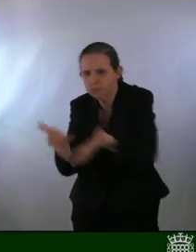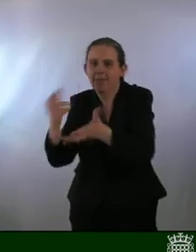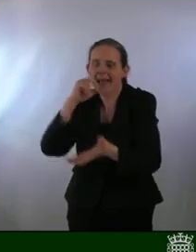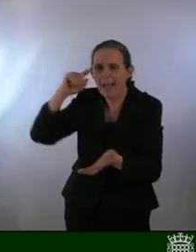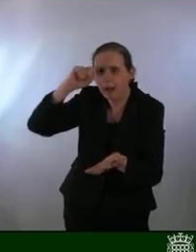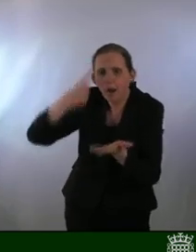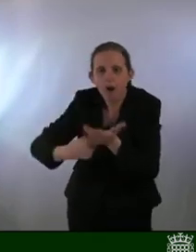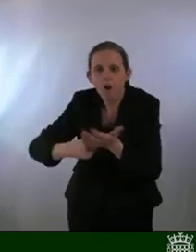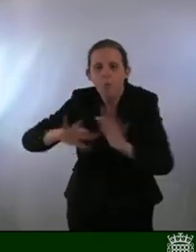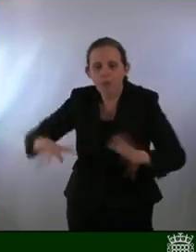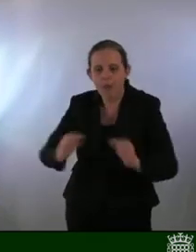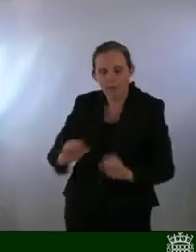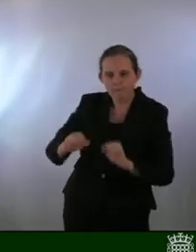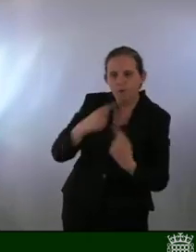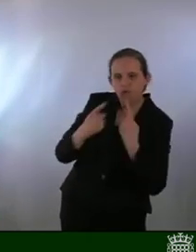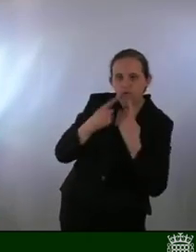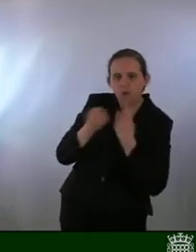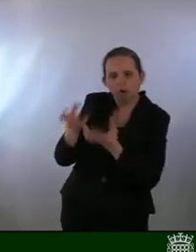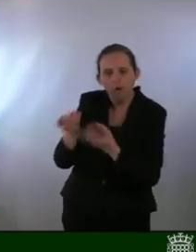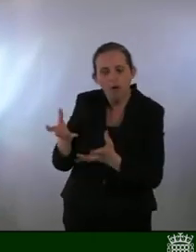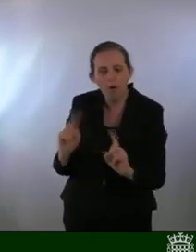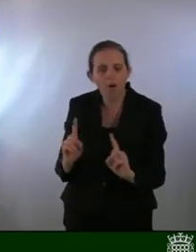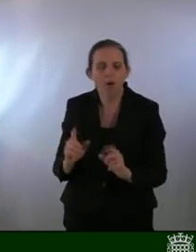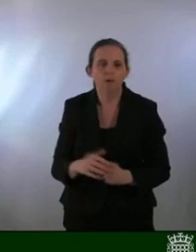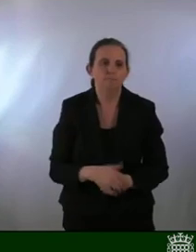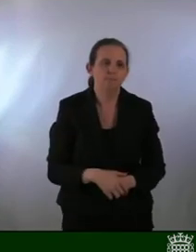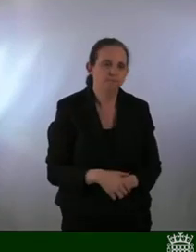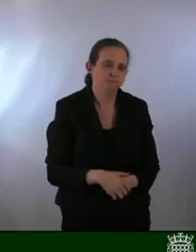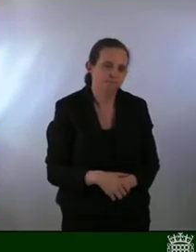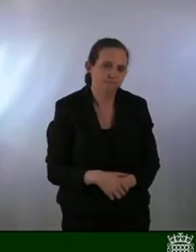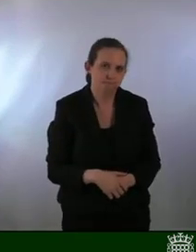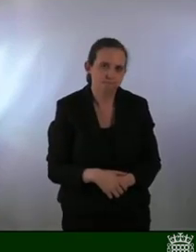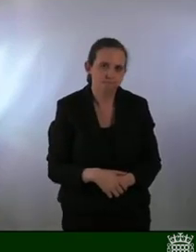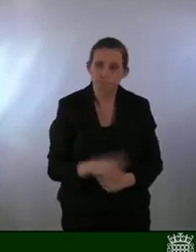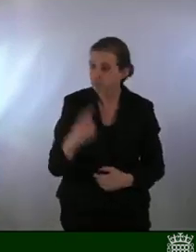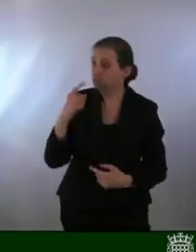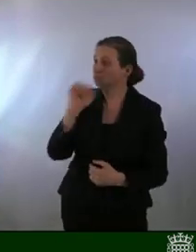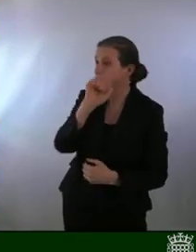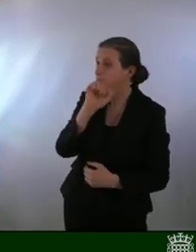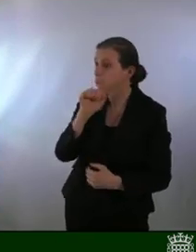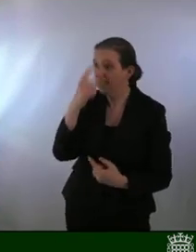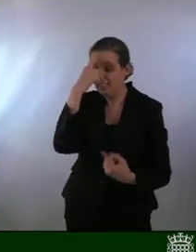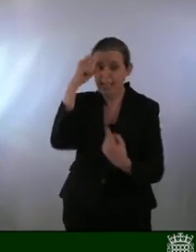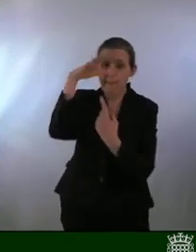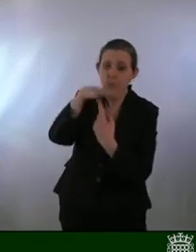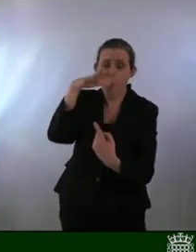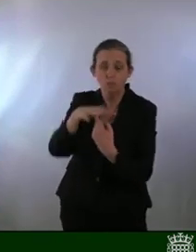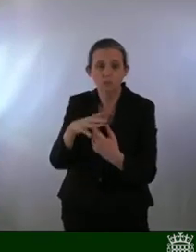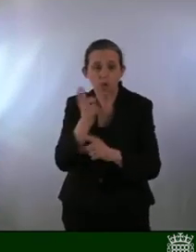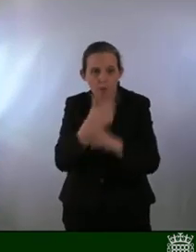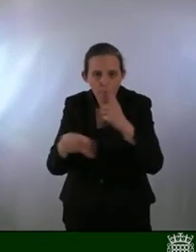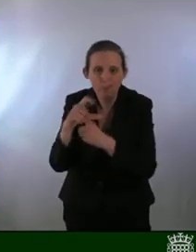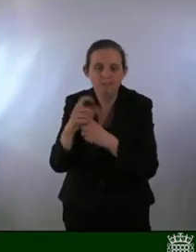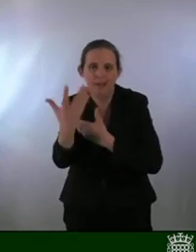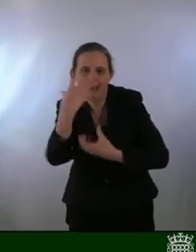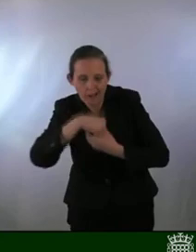having to wait for instructions? Yes, I think this is incredibly important. I mean, our communities have got a huge role to play. This is truly